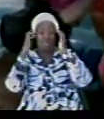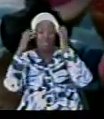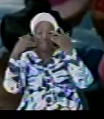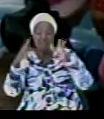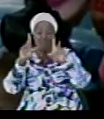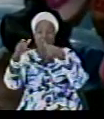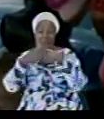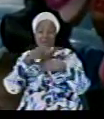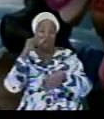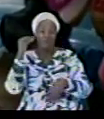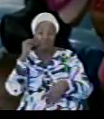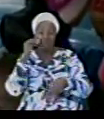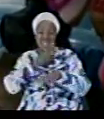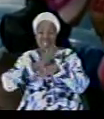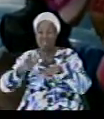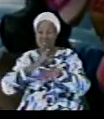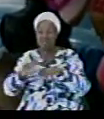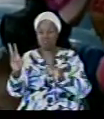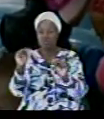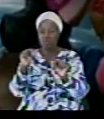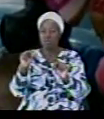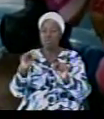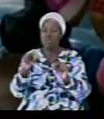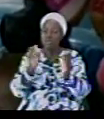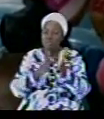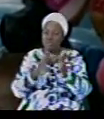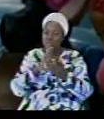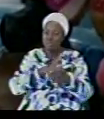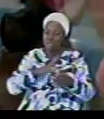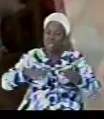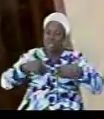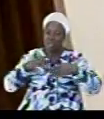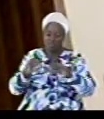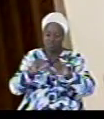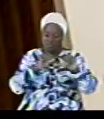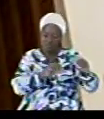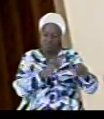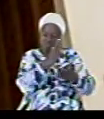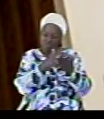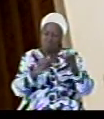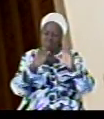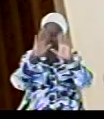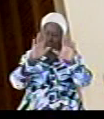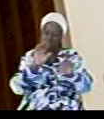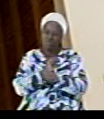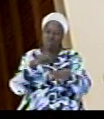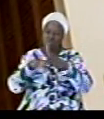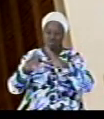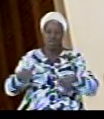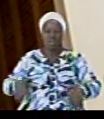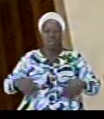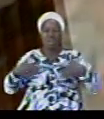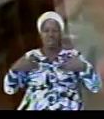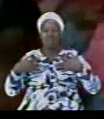Keep praying and expecting, and your expectation shall not be cut short.